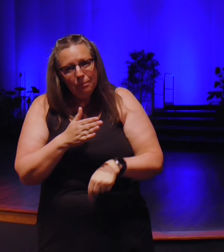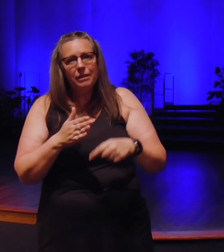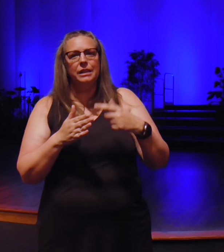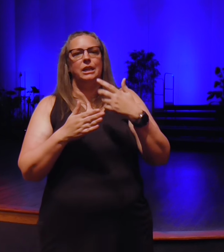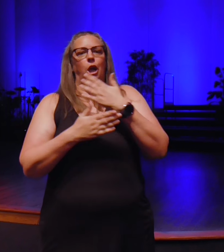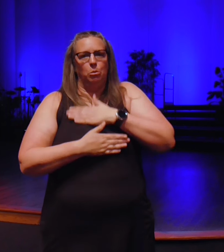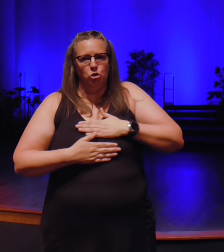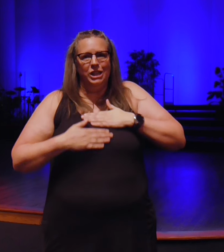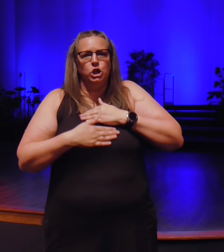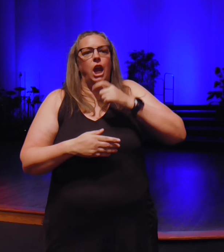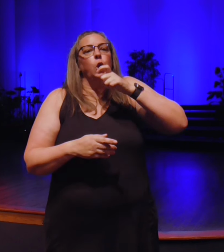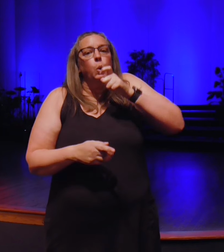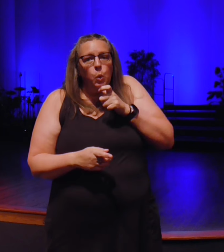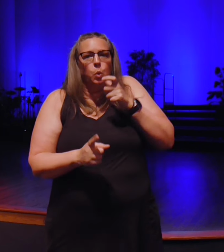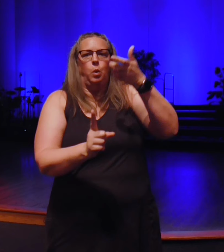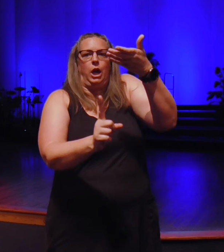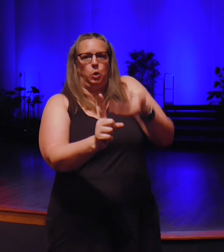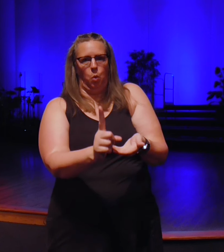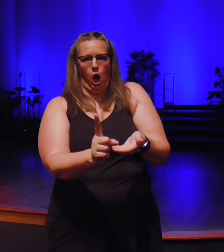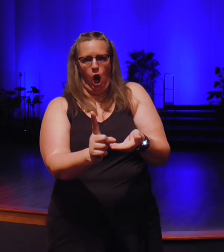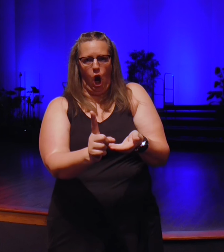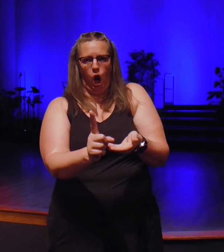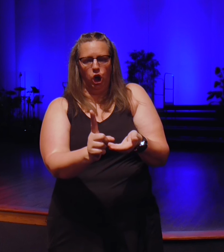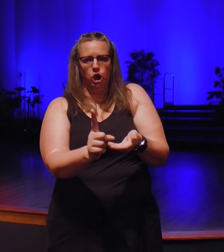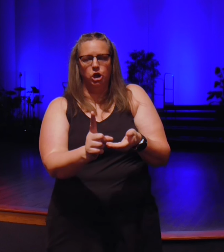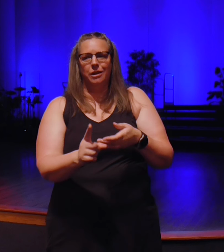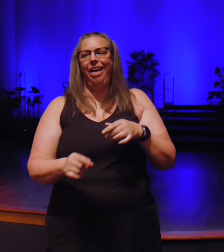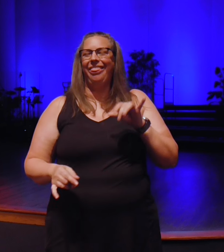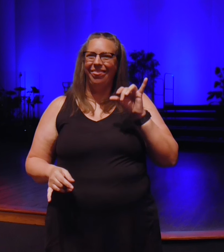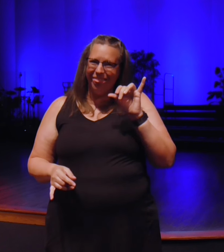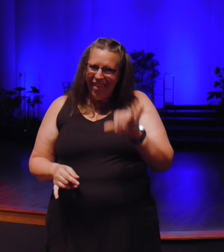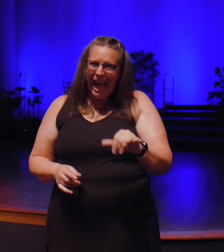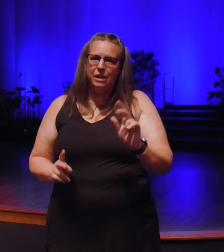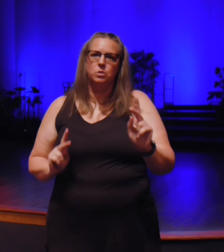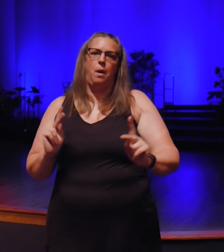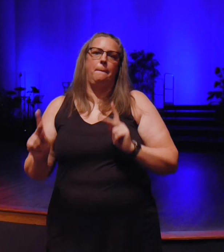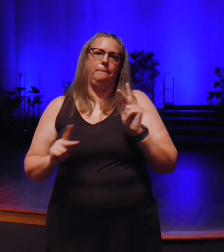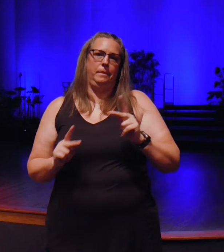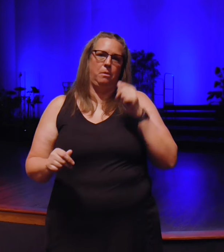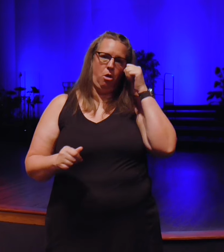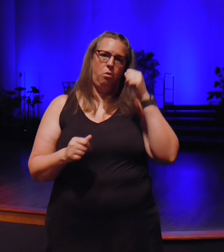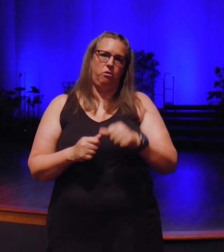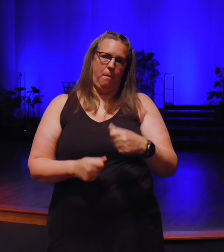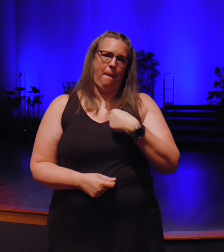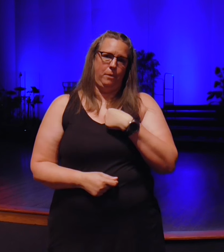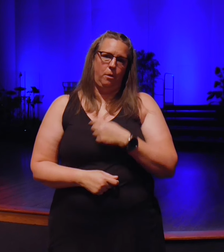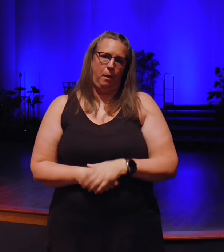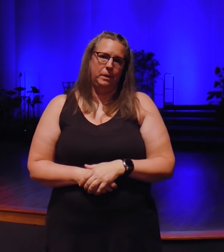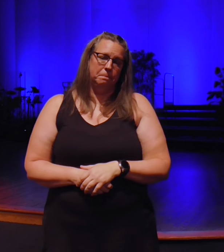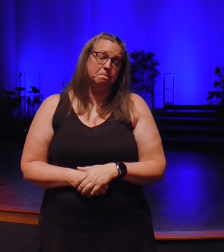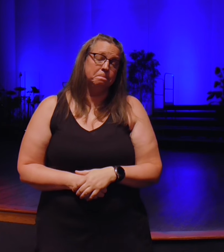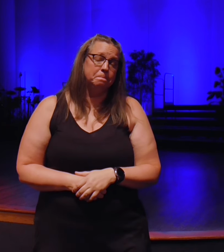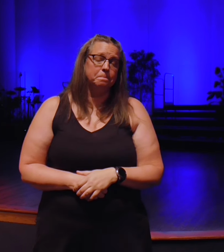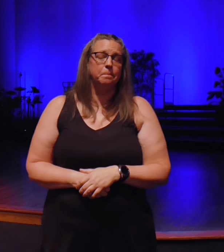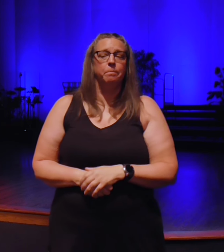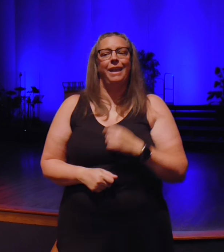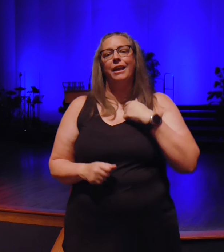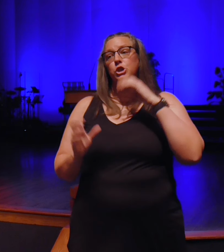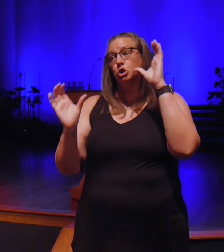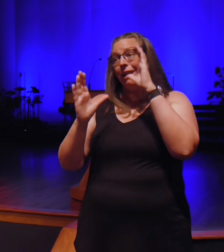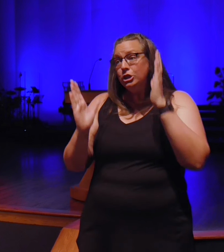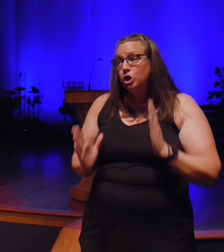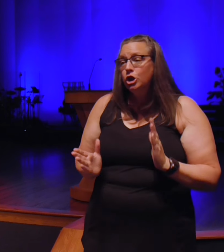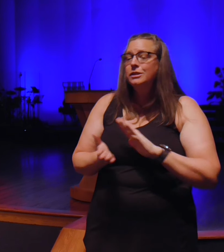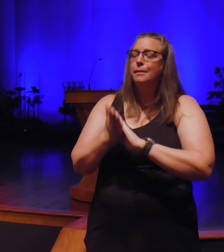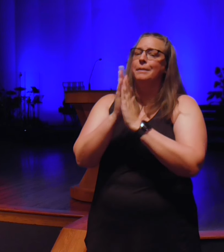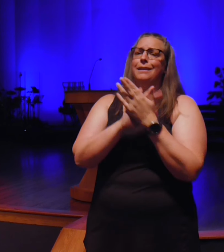are. This is what our loved ones will remember most about us. This is where strangers become the best